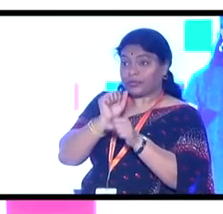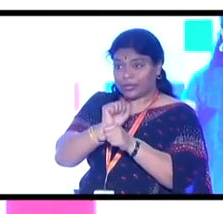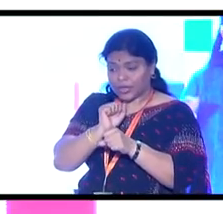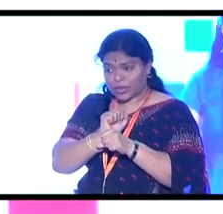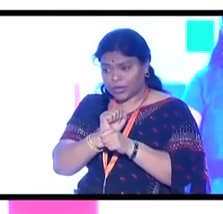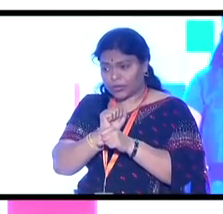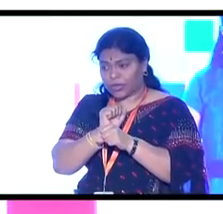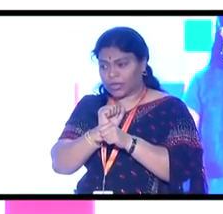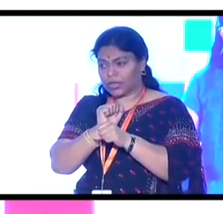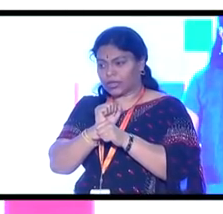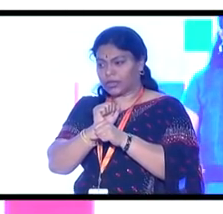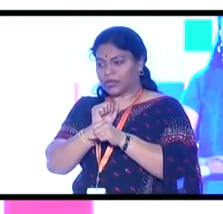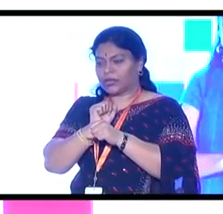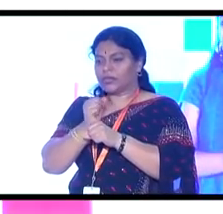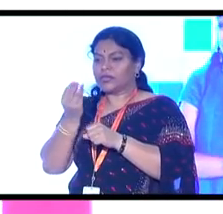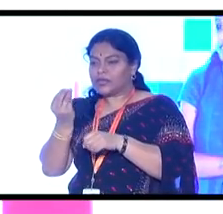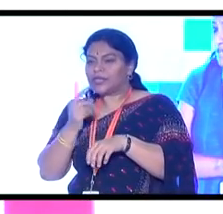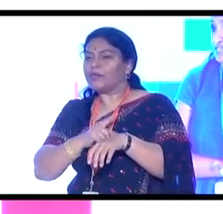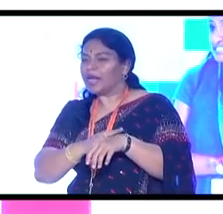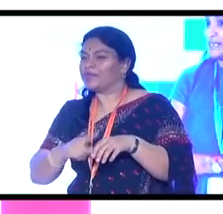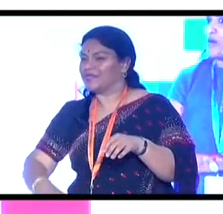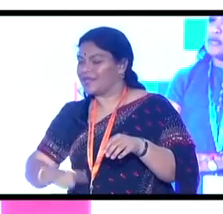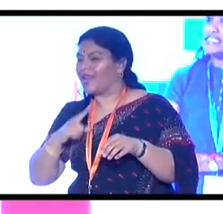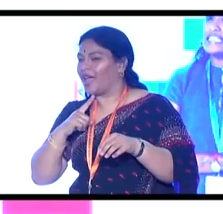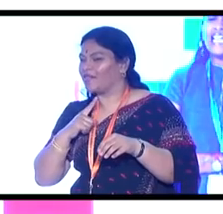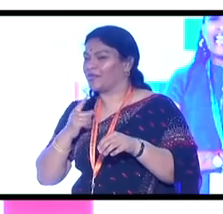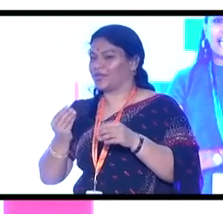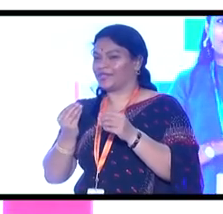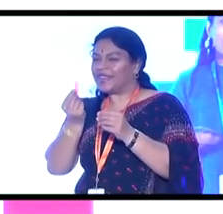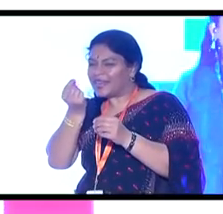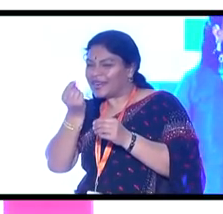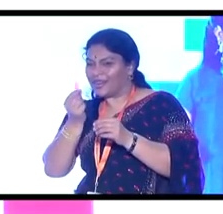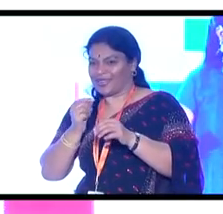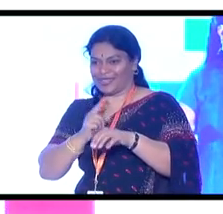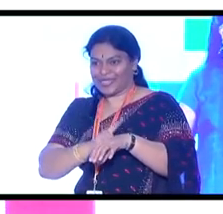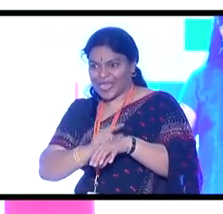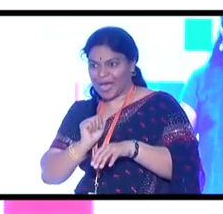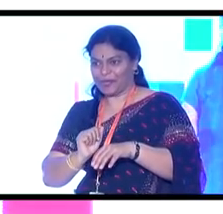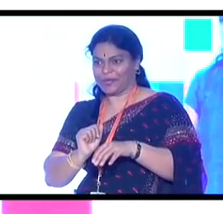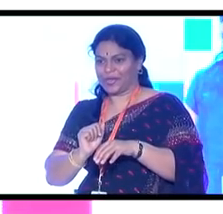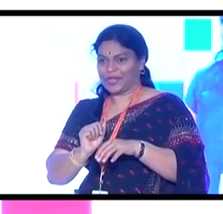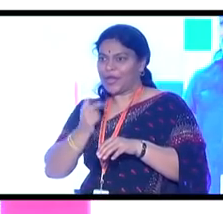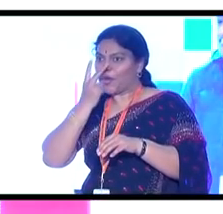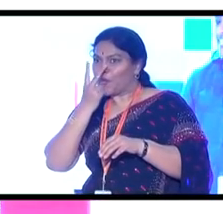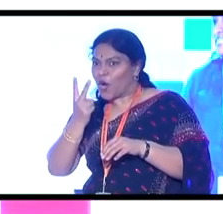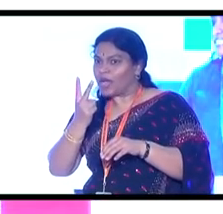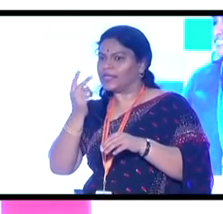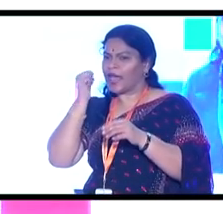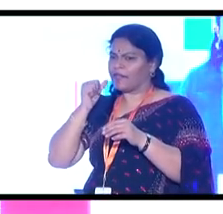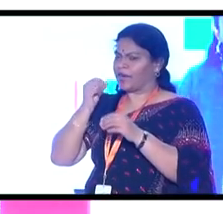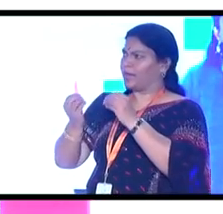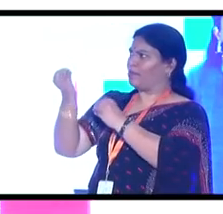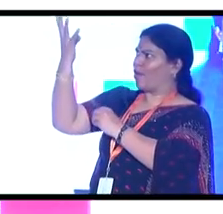and acquiring things, and sometimes life is about the little moments. It is about being able to watch every sunset